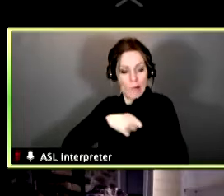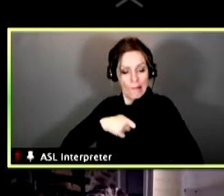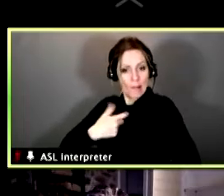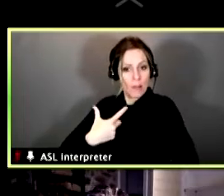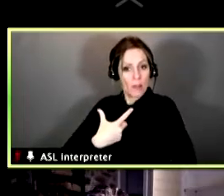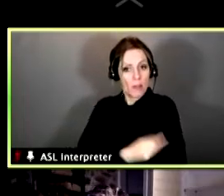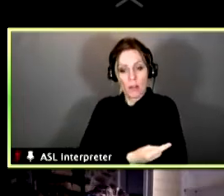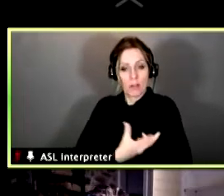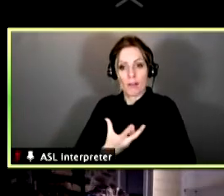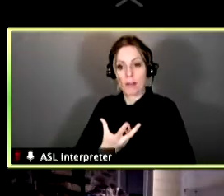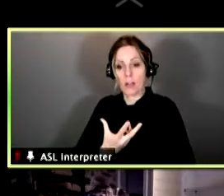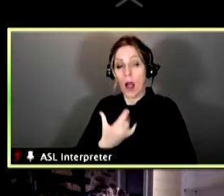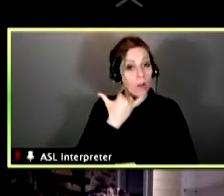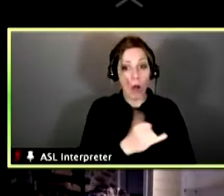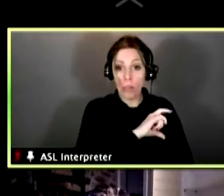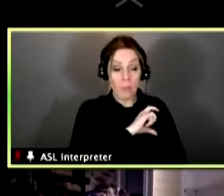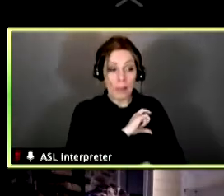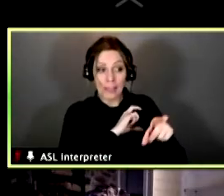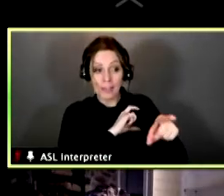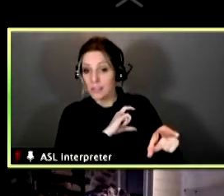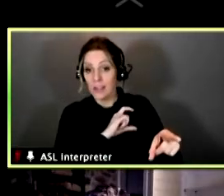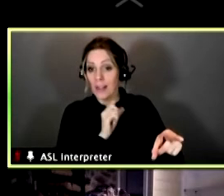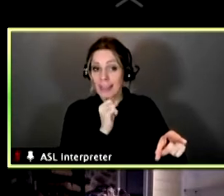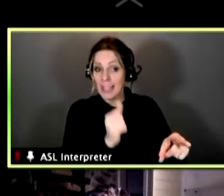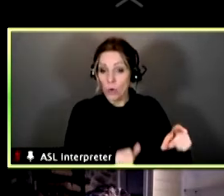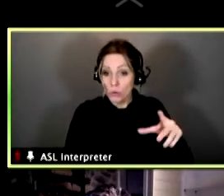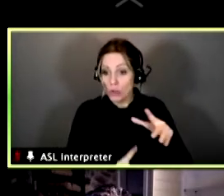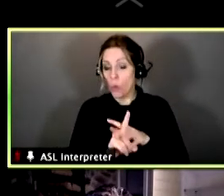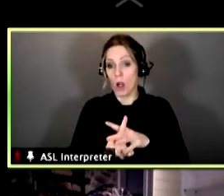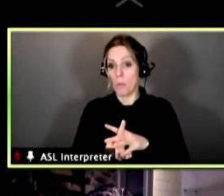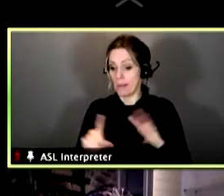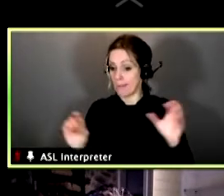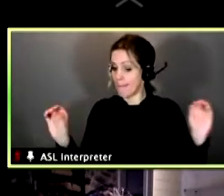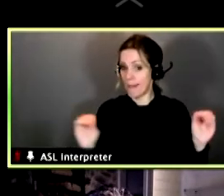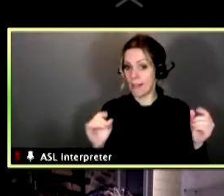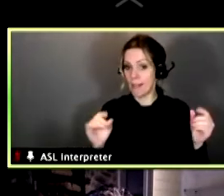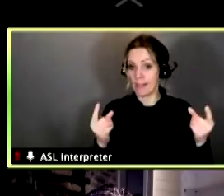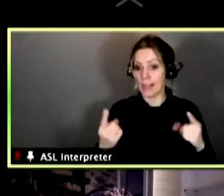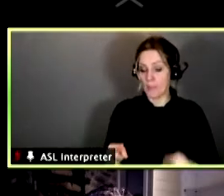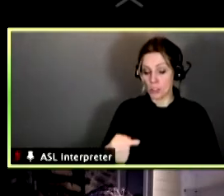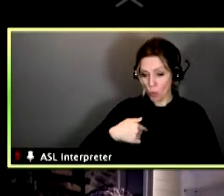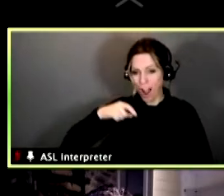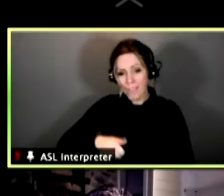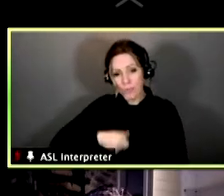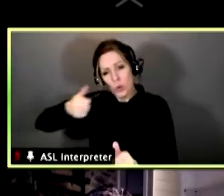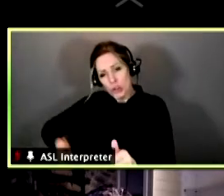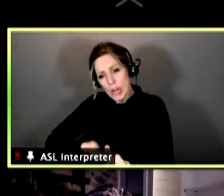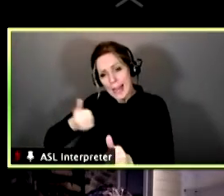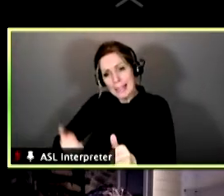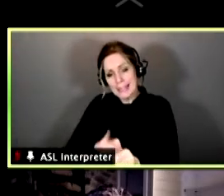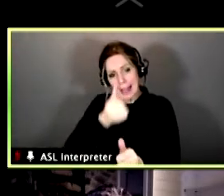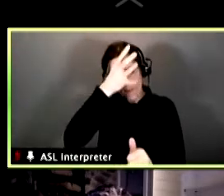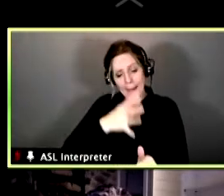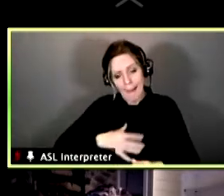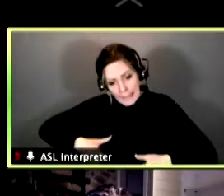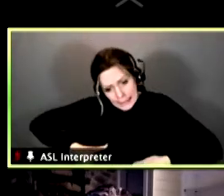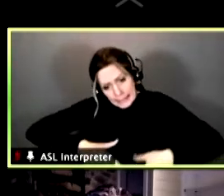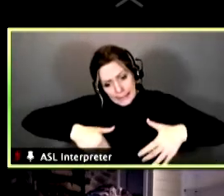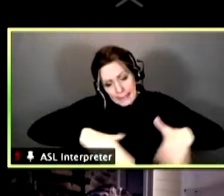don't show up. I'm left to chase the man who's shooting up in the bathroom out of our